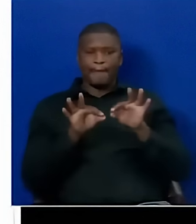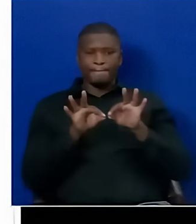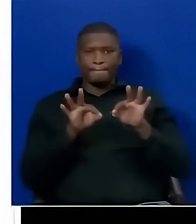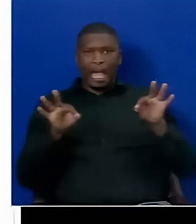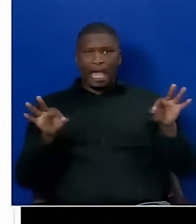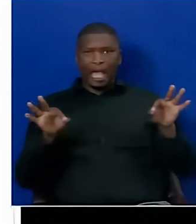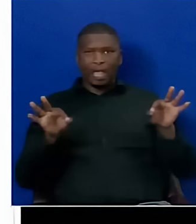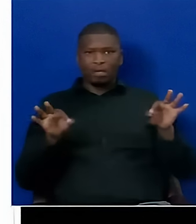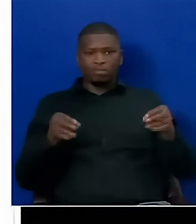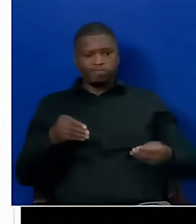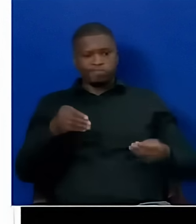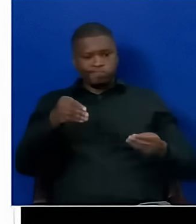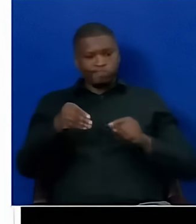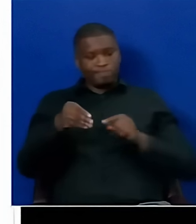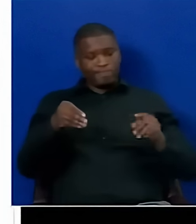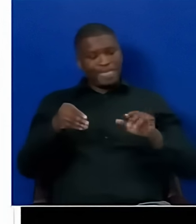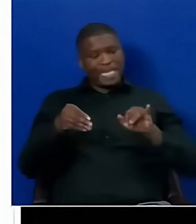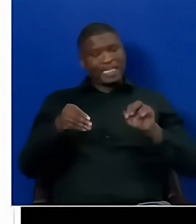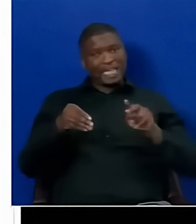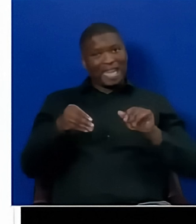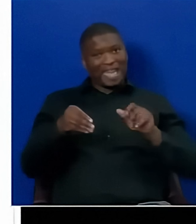alia, Bramley case